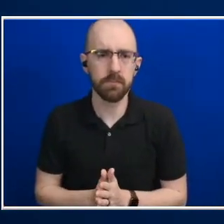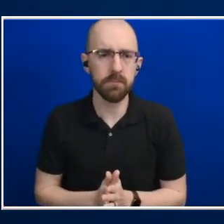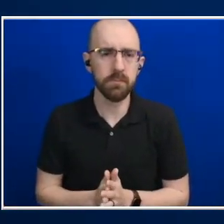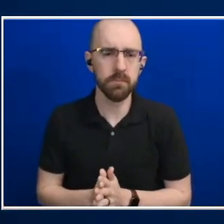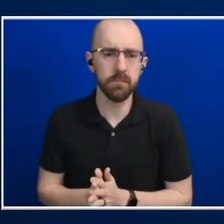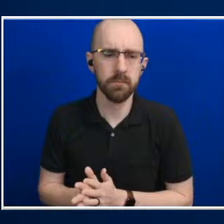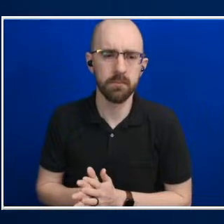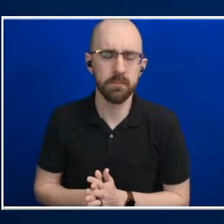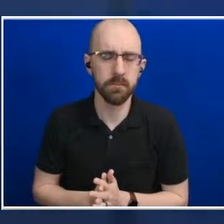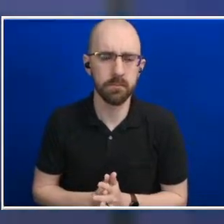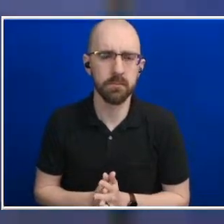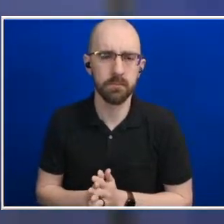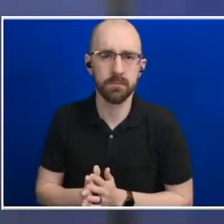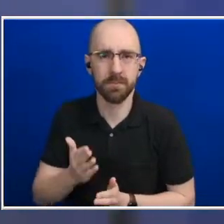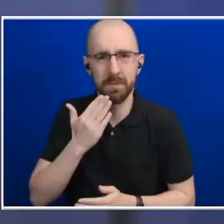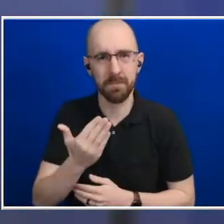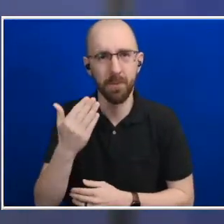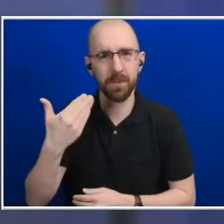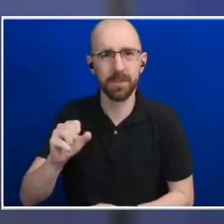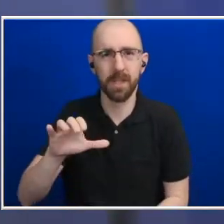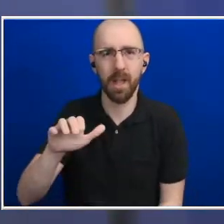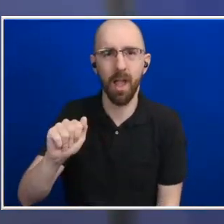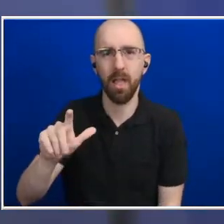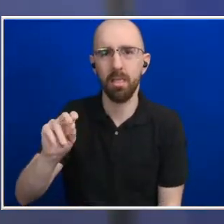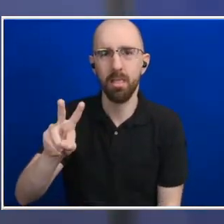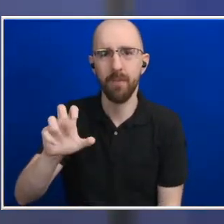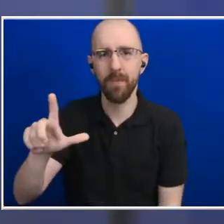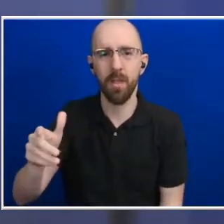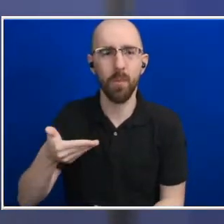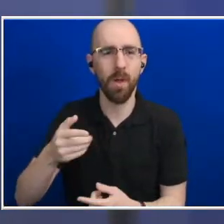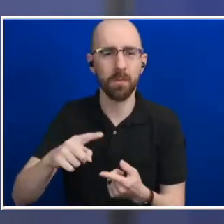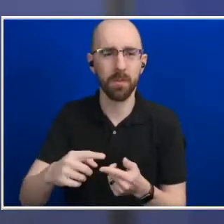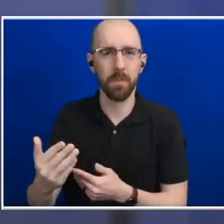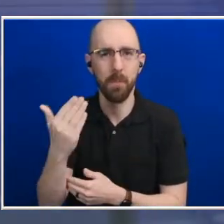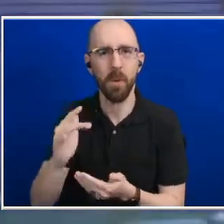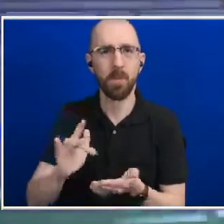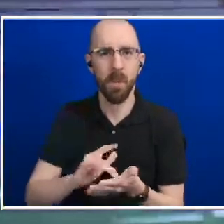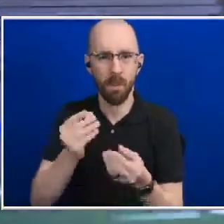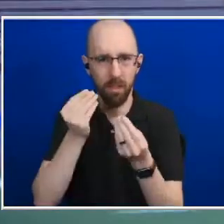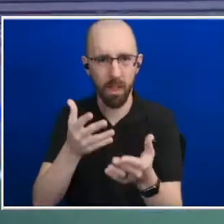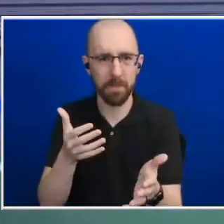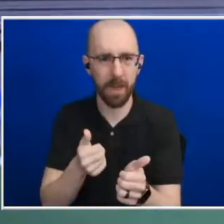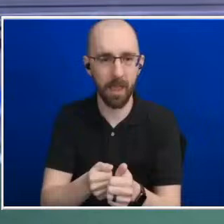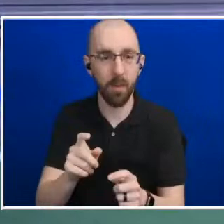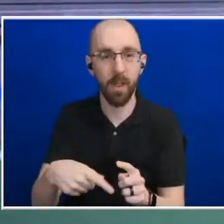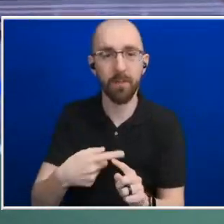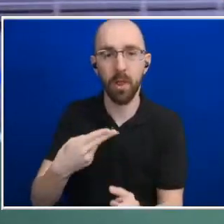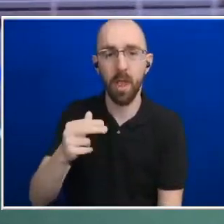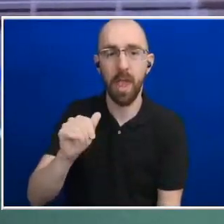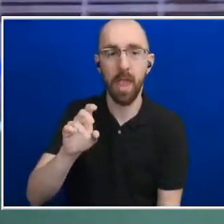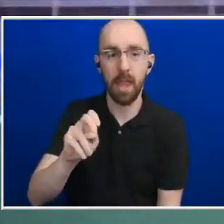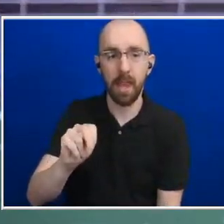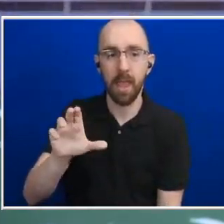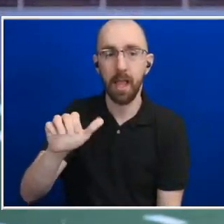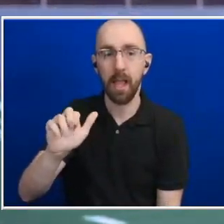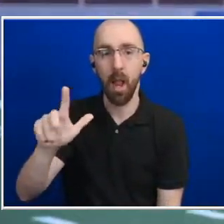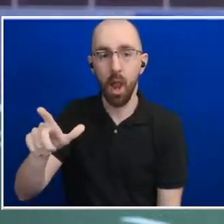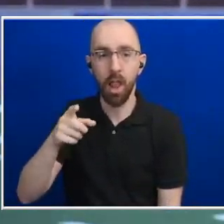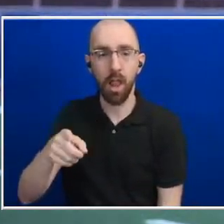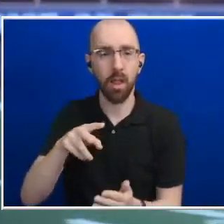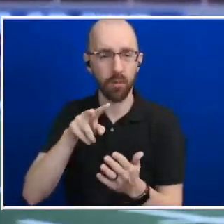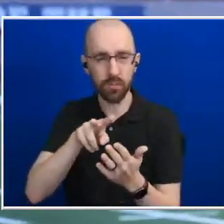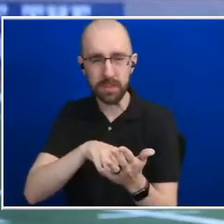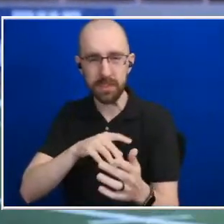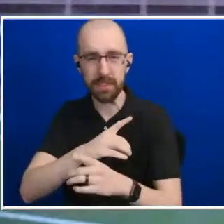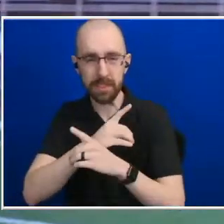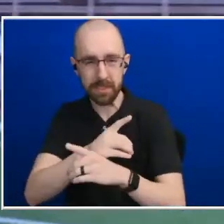Good morning, I'm Jessica Lovell, and welcome to the Morning Medical Update. When Hayden Carroll is reading the defense and staring down a blitz,